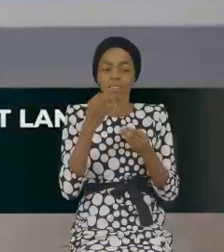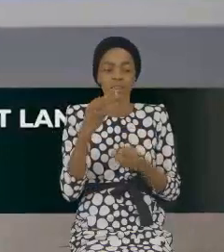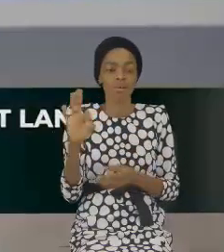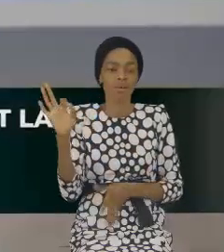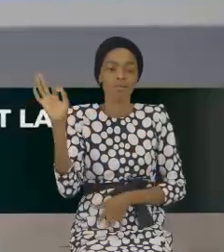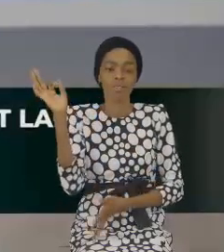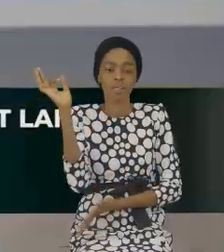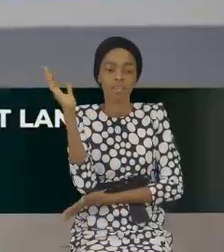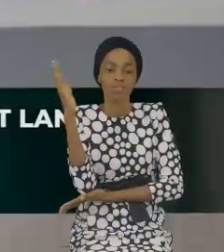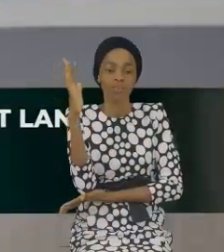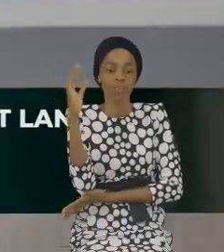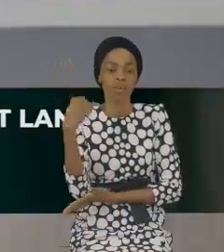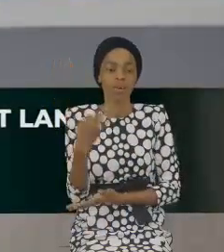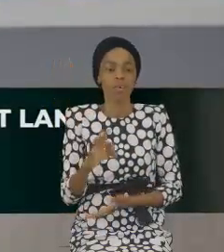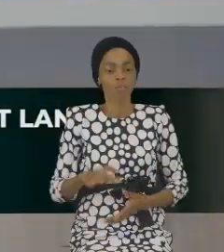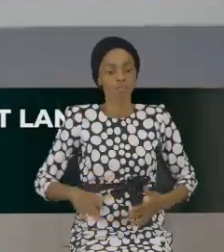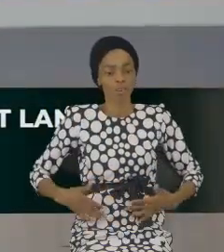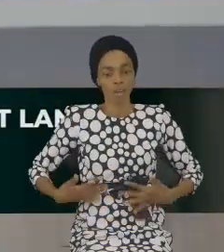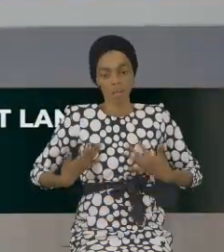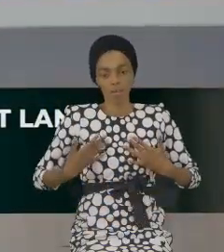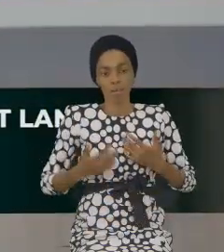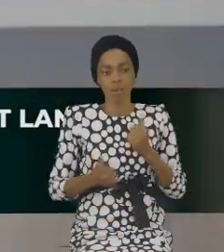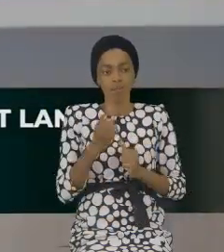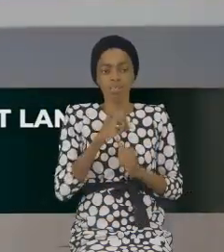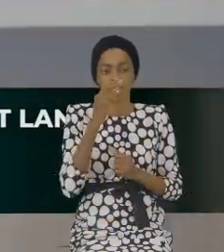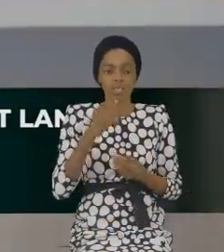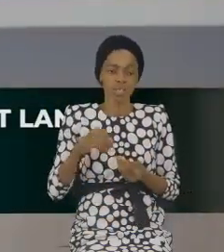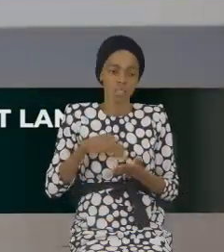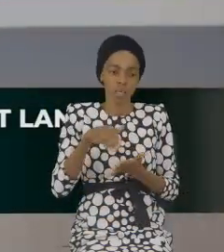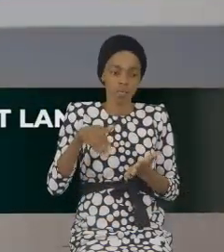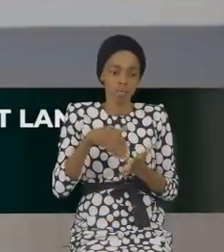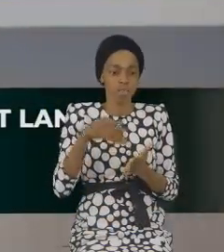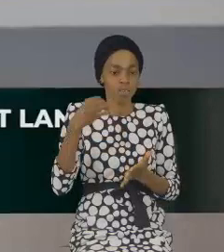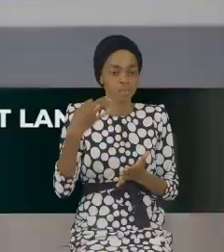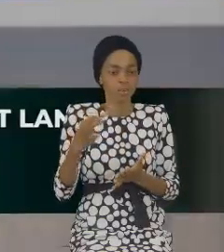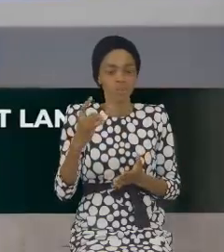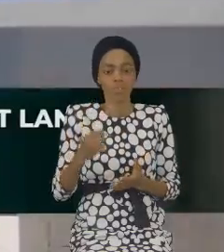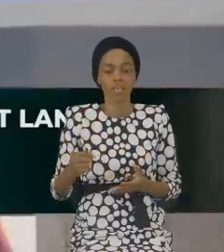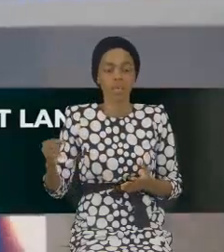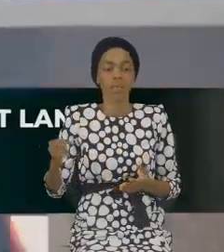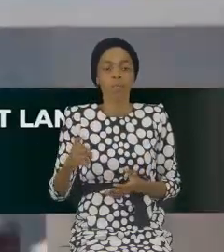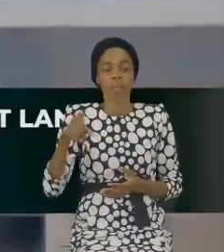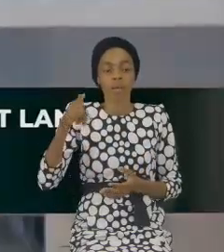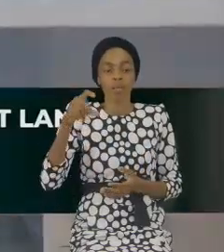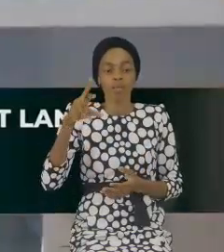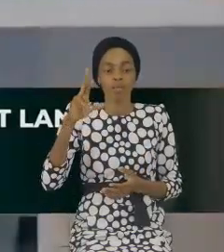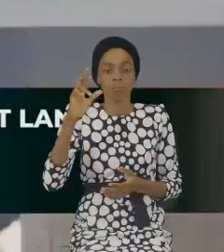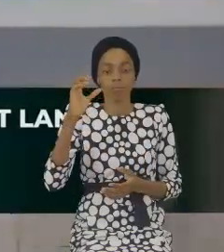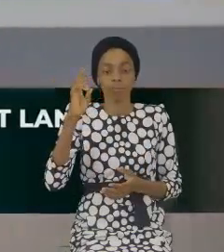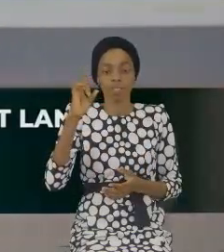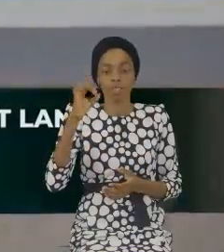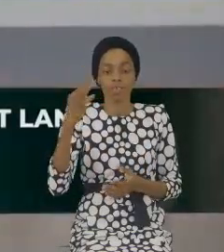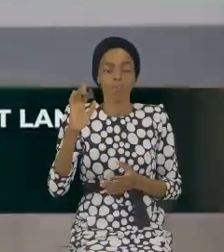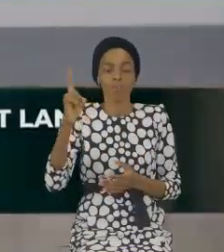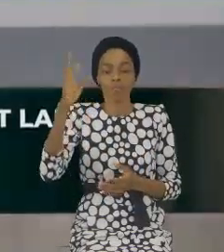eat of the tree of life, which is in the midst of the paradise of God. Look at